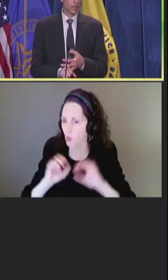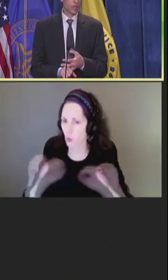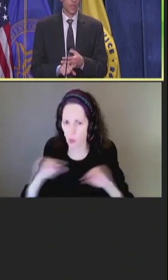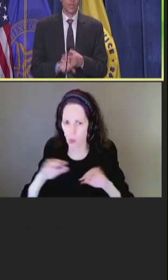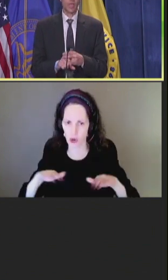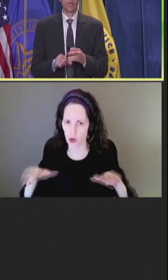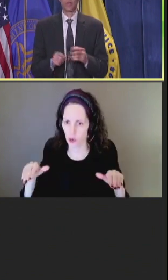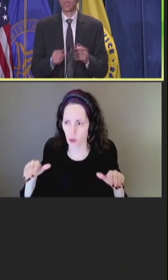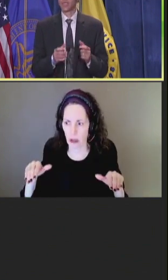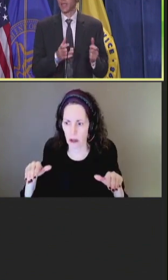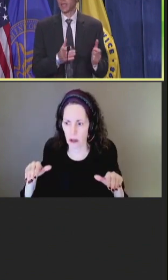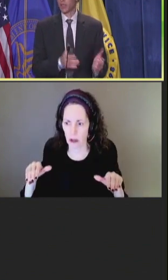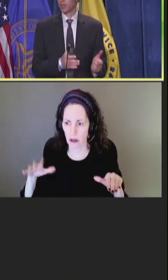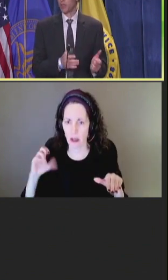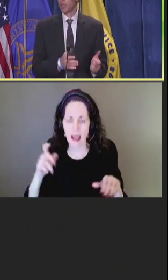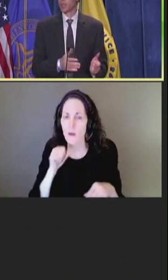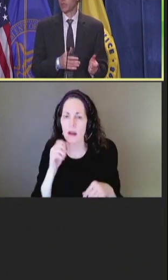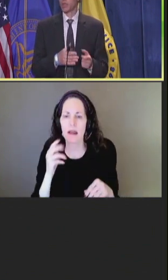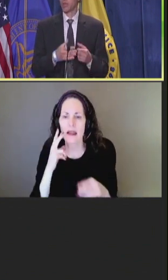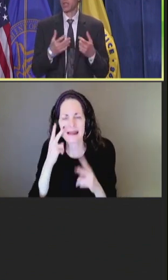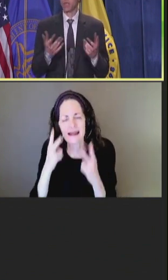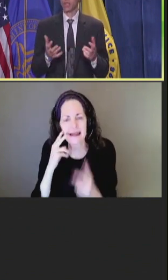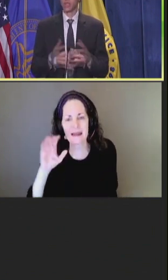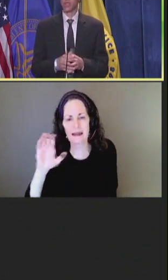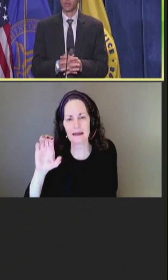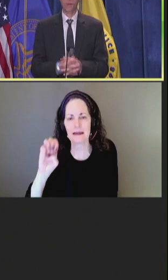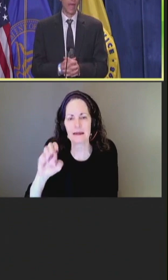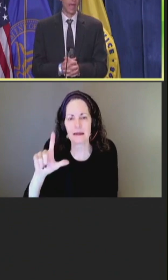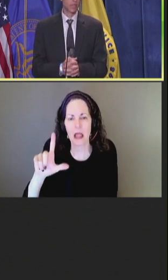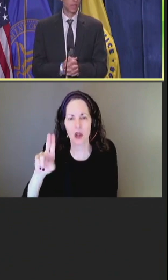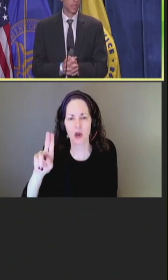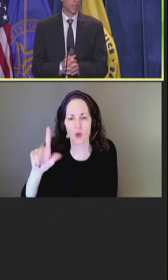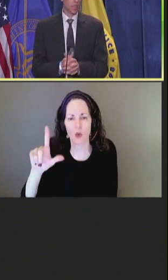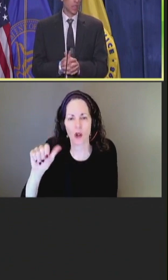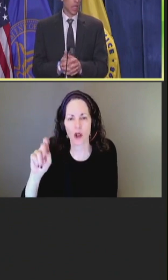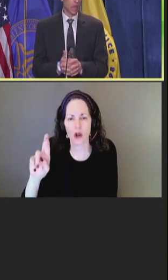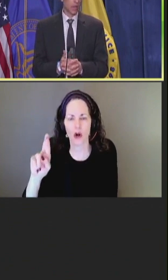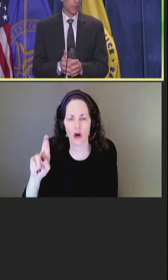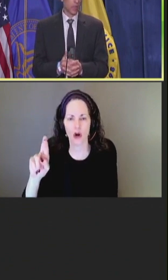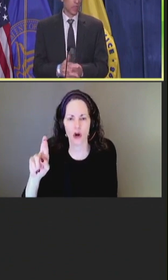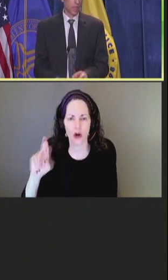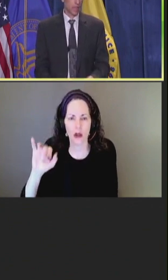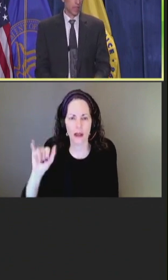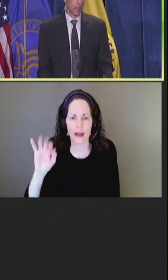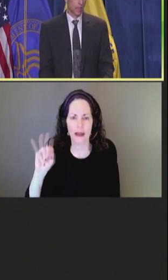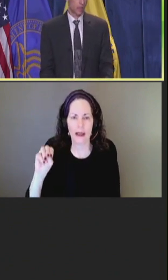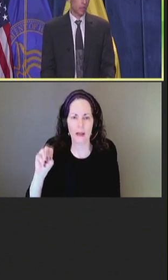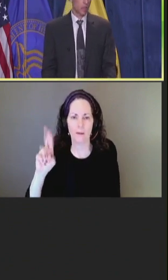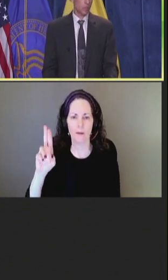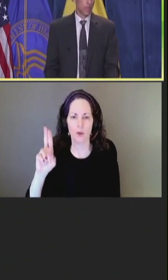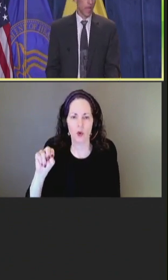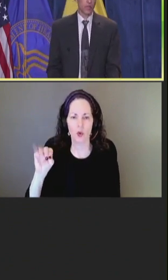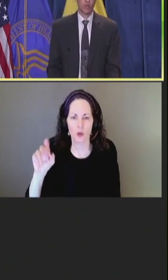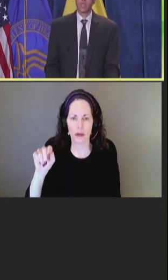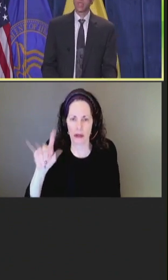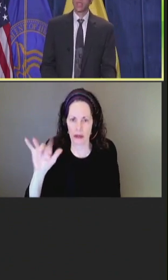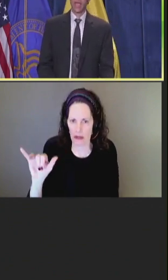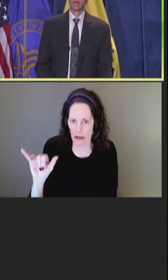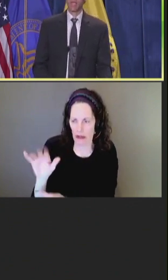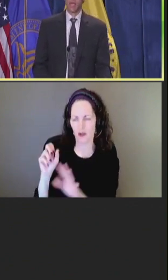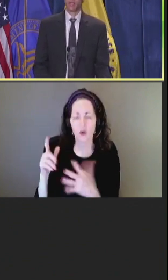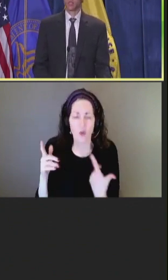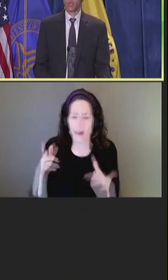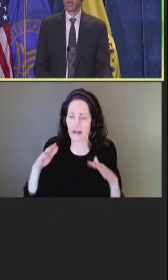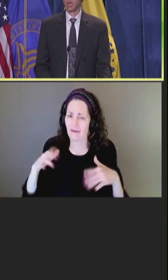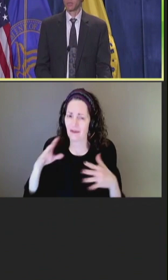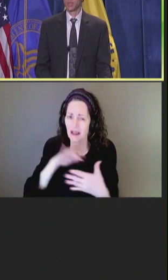And we did not look at cellular immunity. So there are many questions still to ask. I think we need studies there, but I don't see a